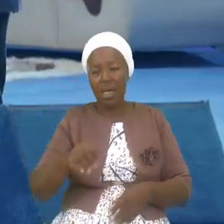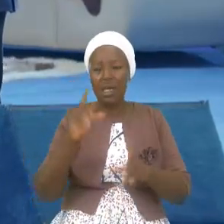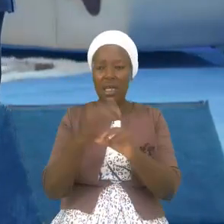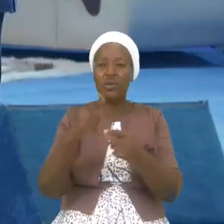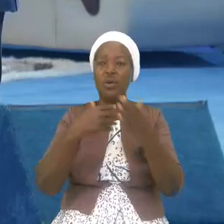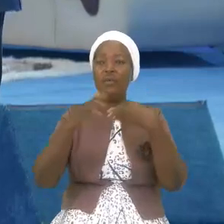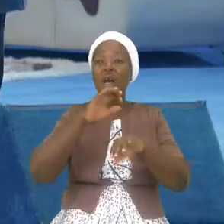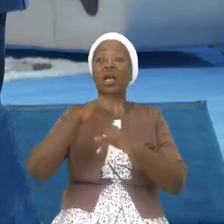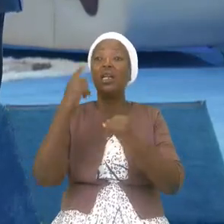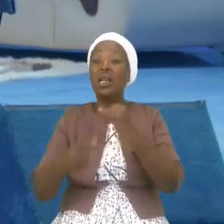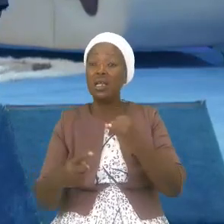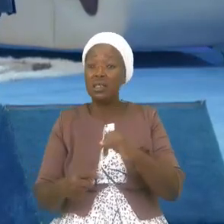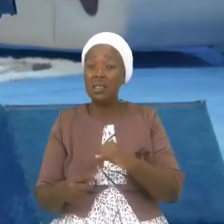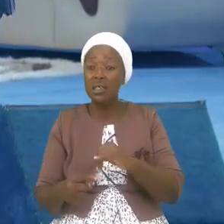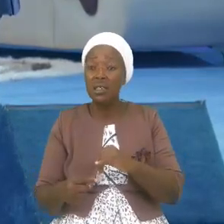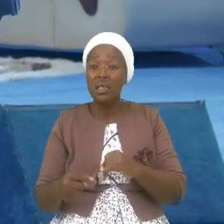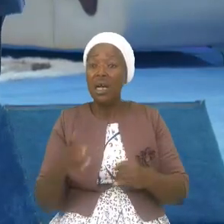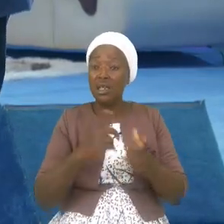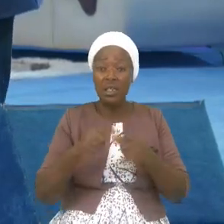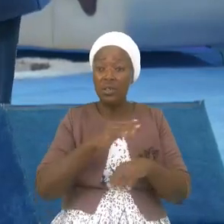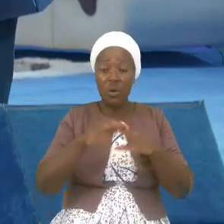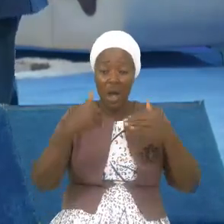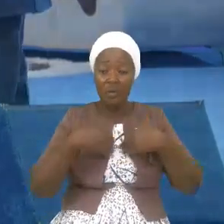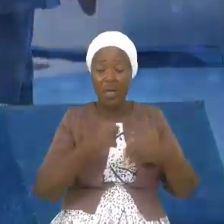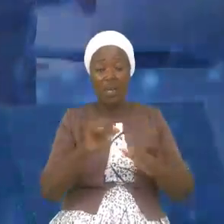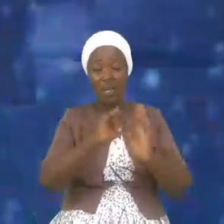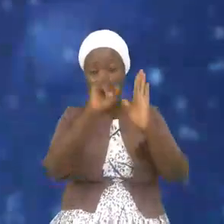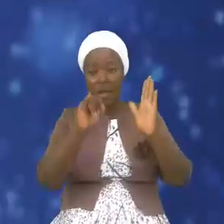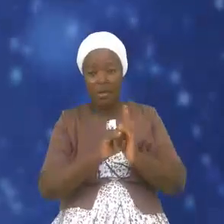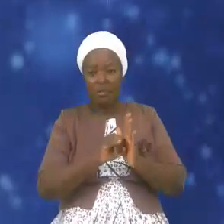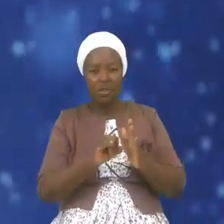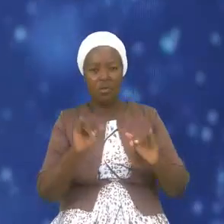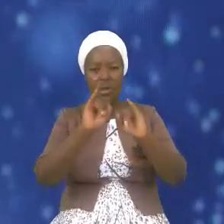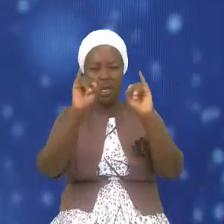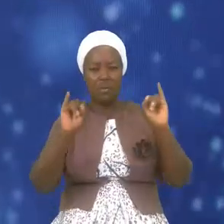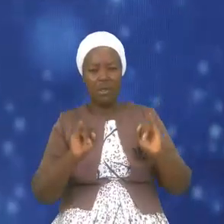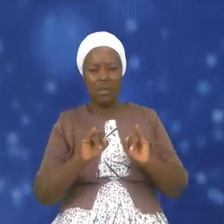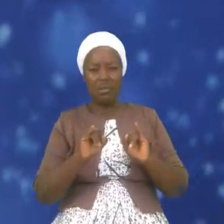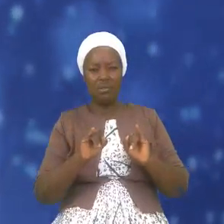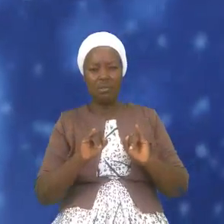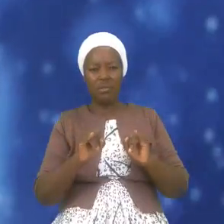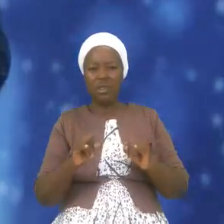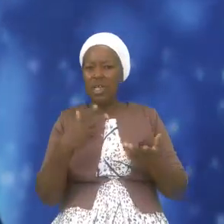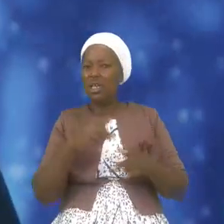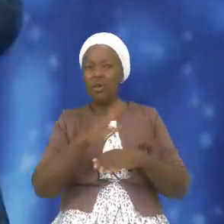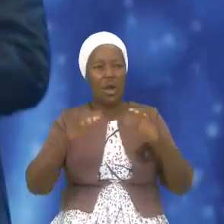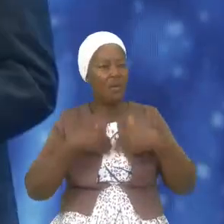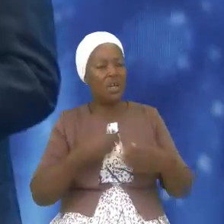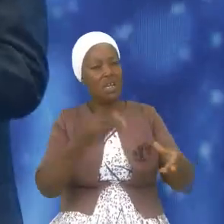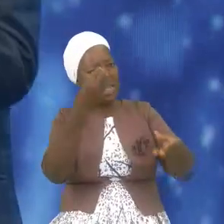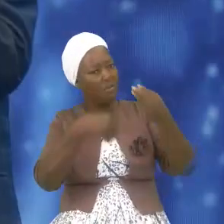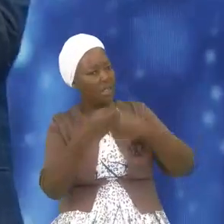the kingdom of God. Look at verse 6. In verse 6, let no man deceive you. Let